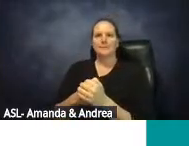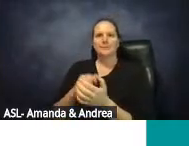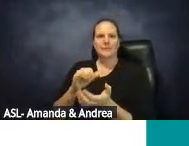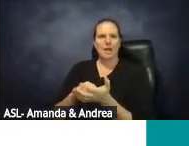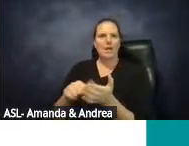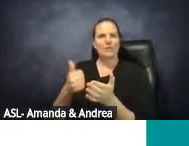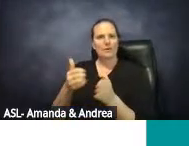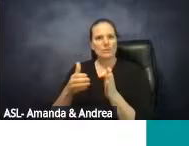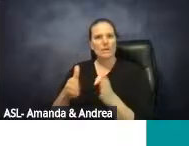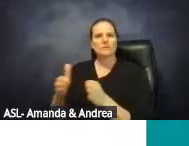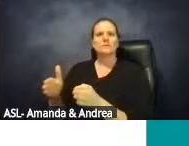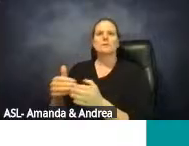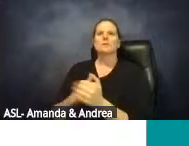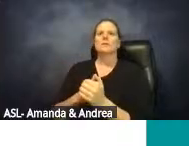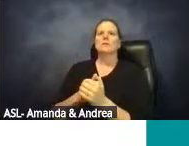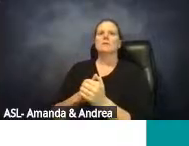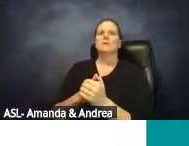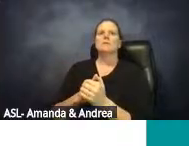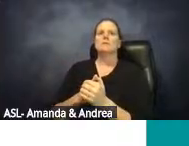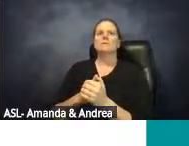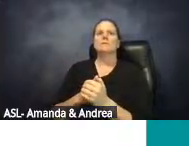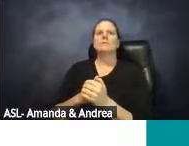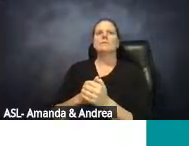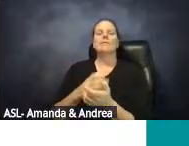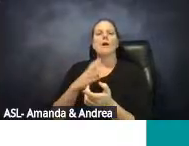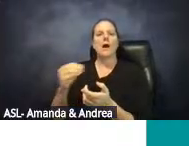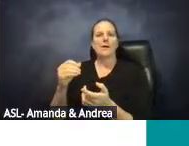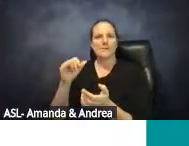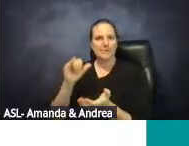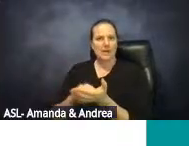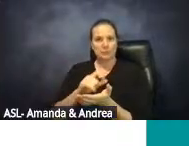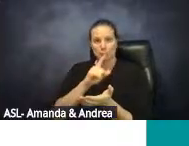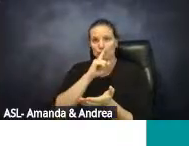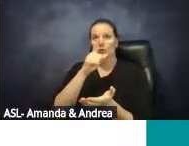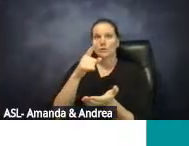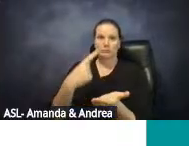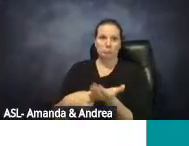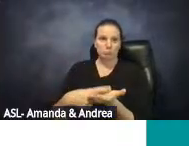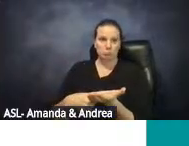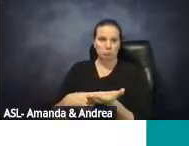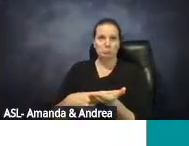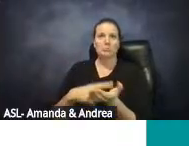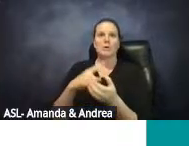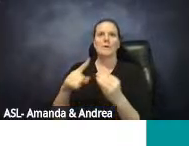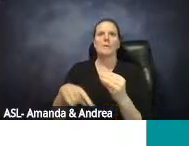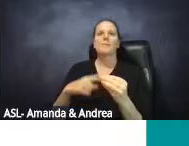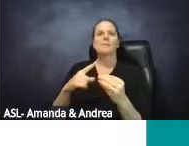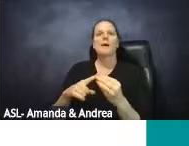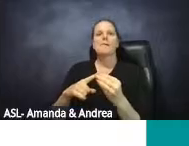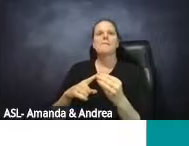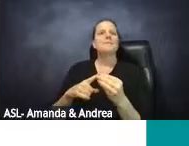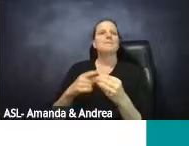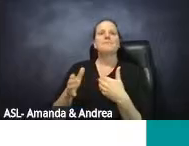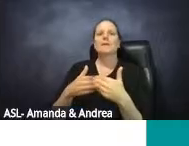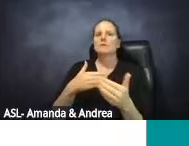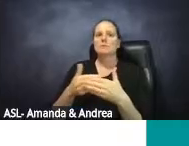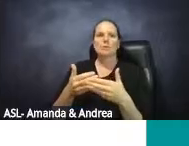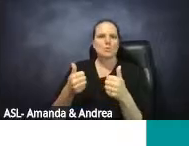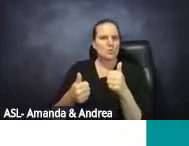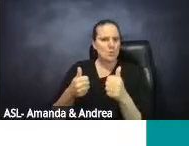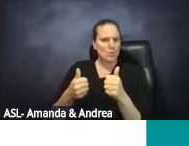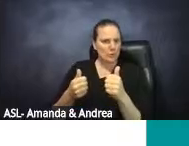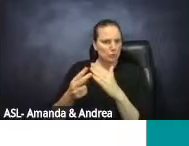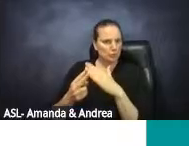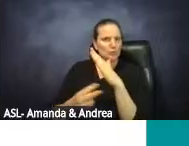ways in the process. This is really talking about no matter which bridge type